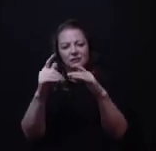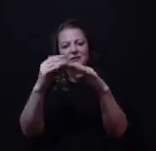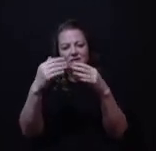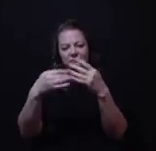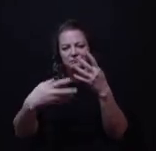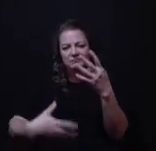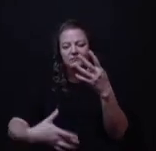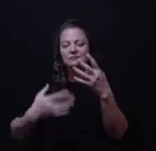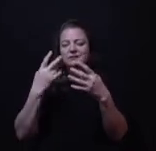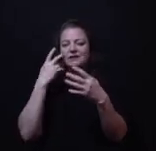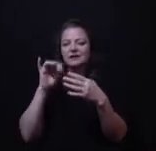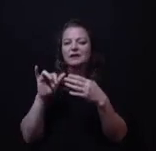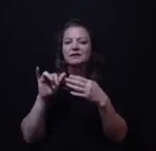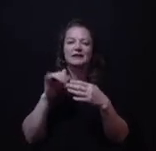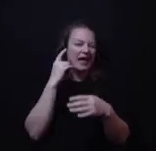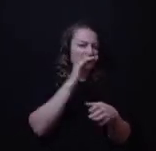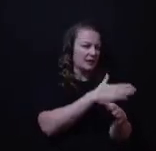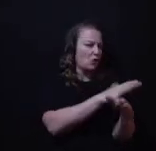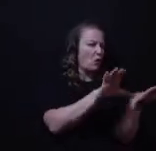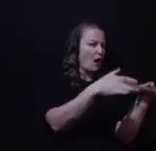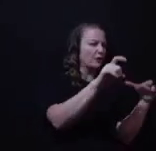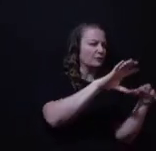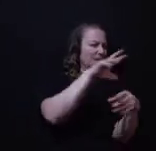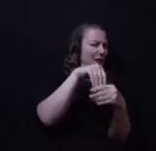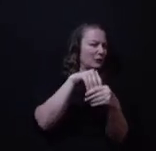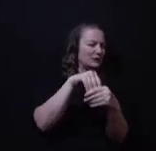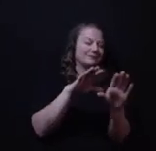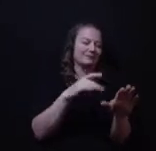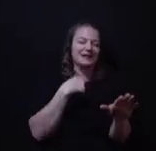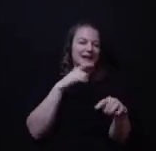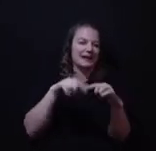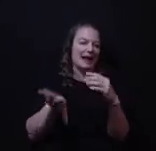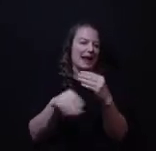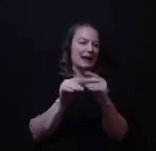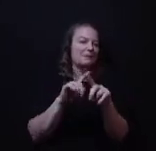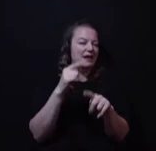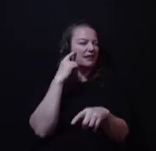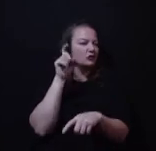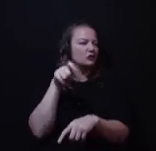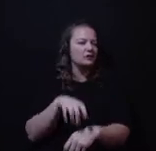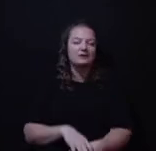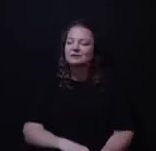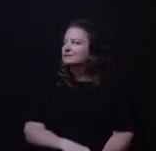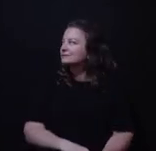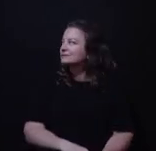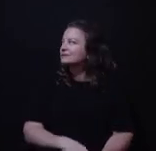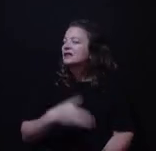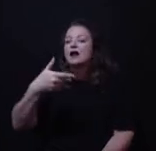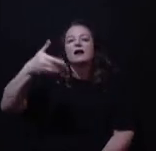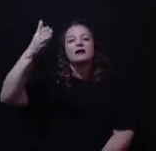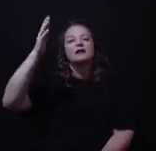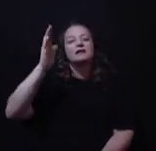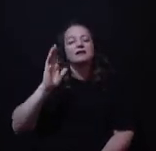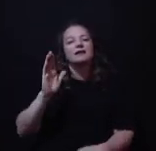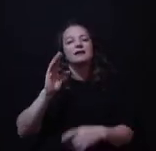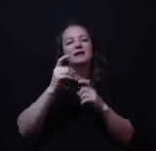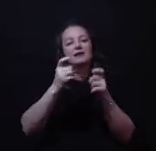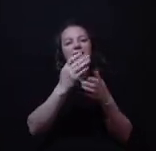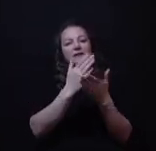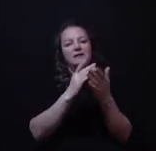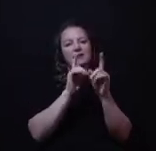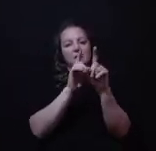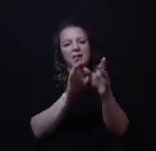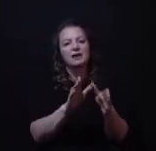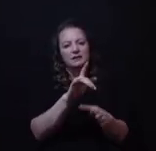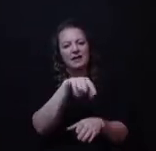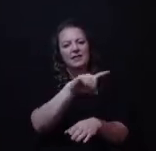think choir ought to be in there too, but that's just me. I didn't write it, so I don't get to call the shots. God gave some to be apostles. They